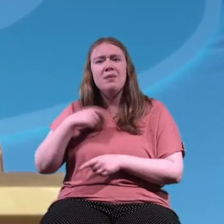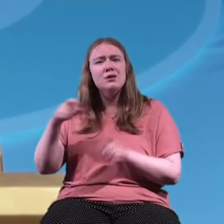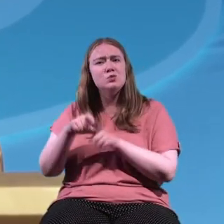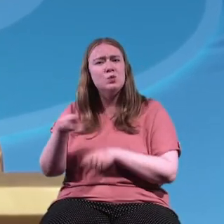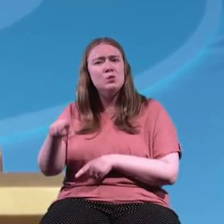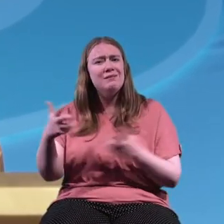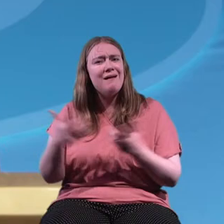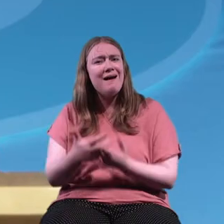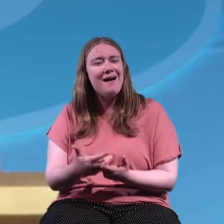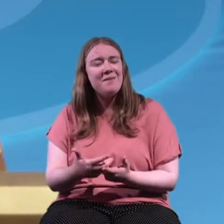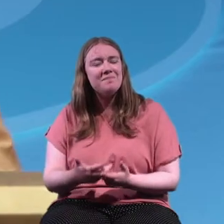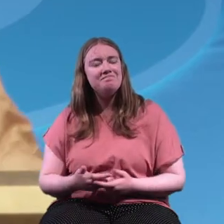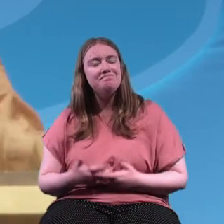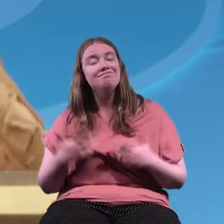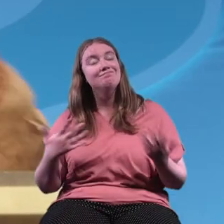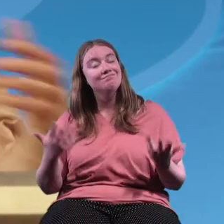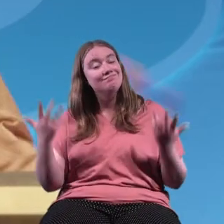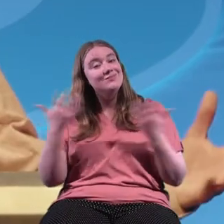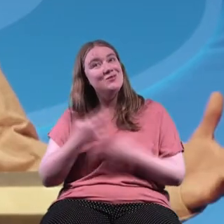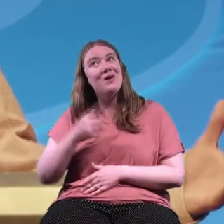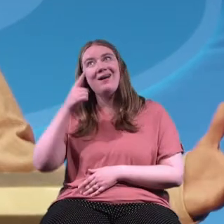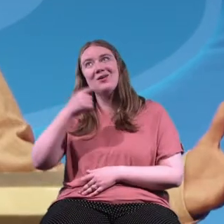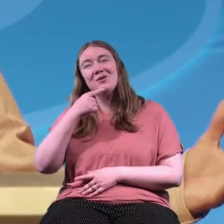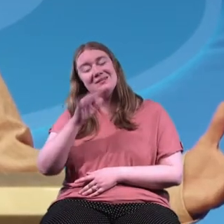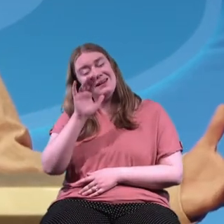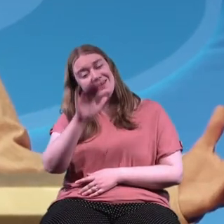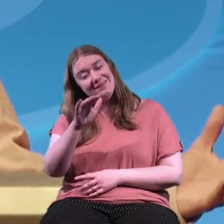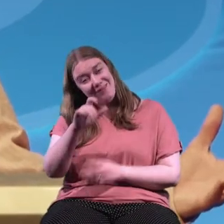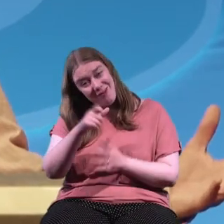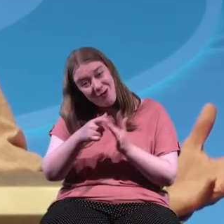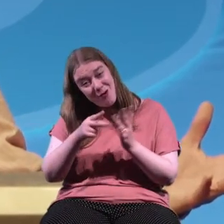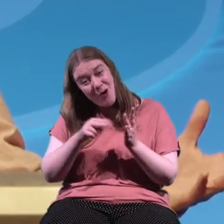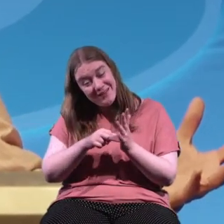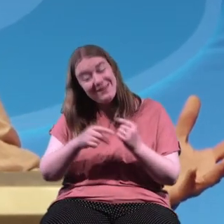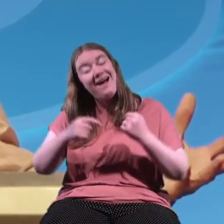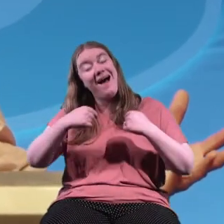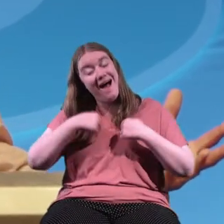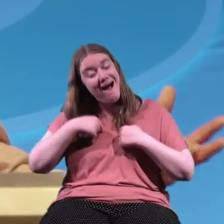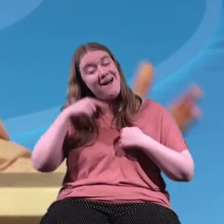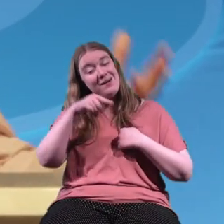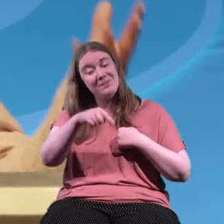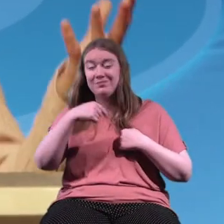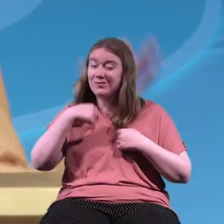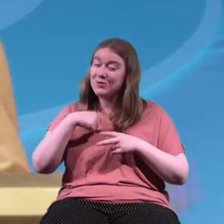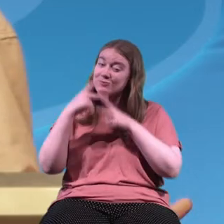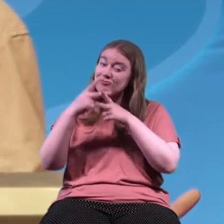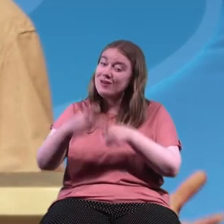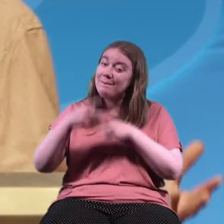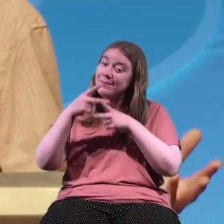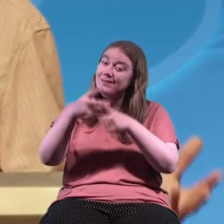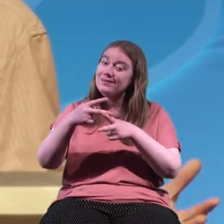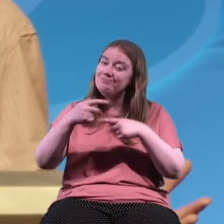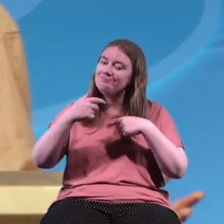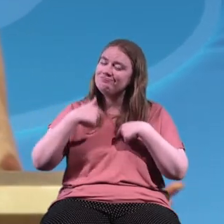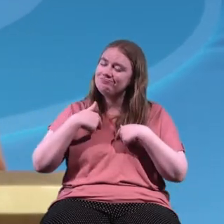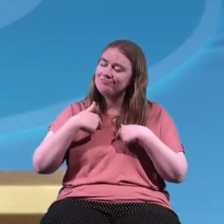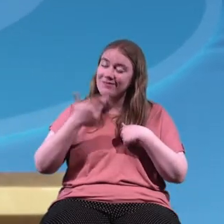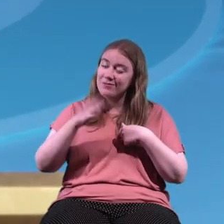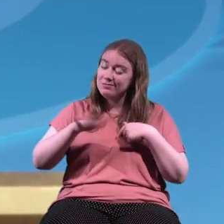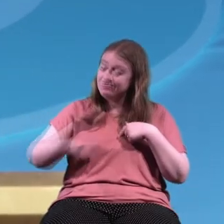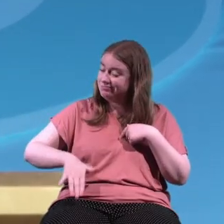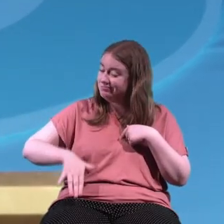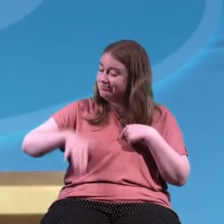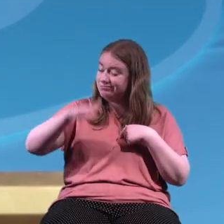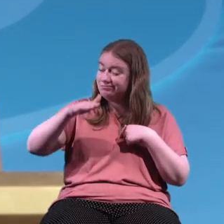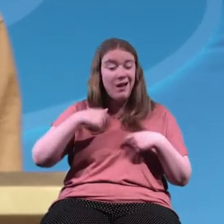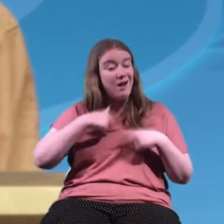Tonight, God says to Colin, I am your shepherd. And I am the shepherd of your youth group.